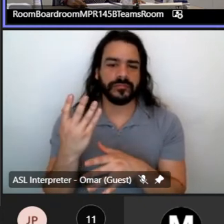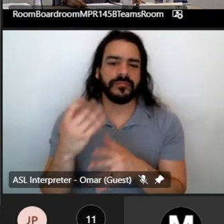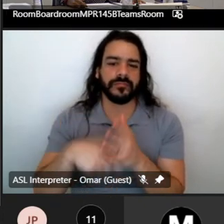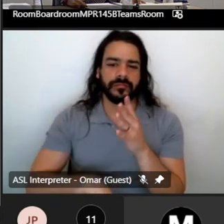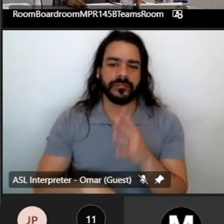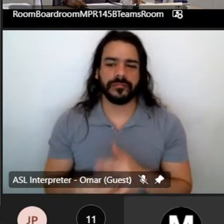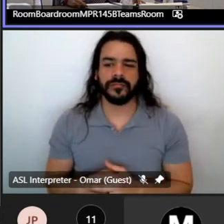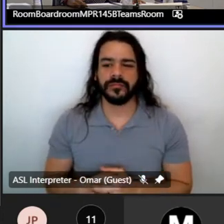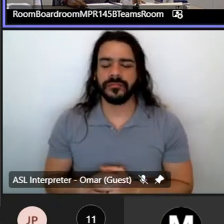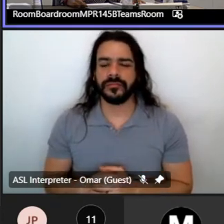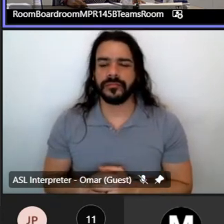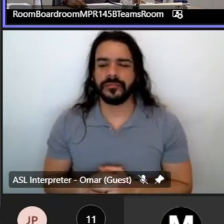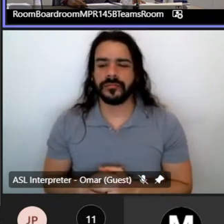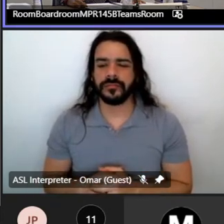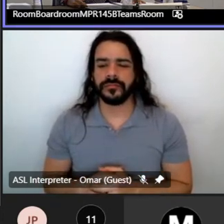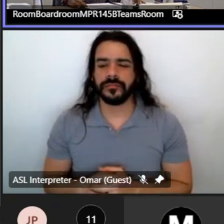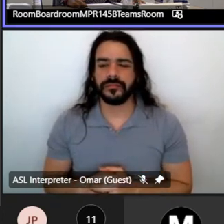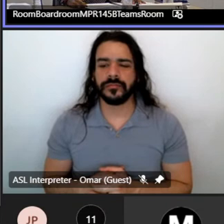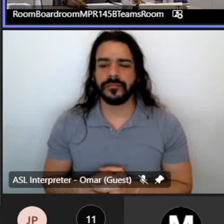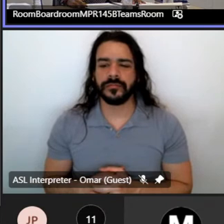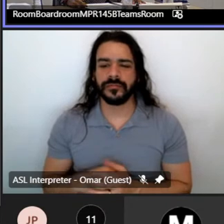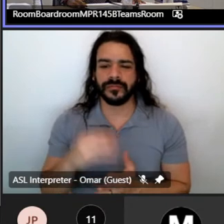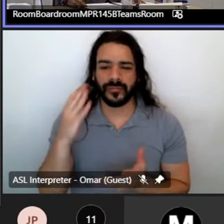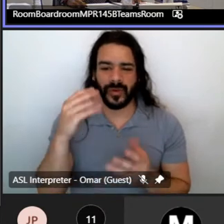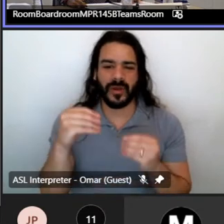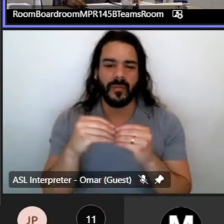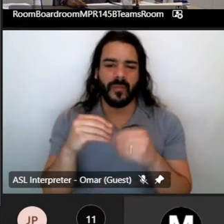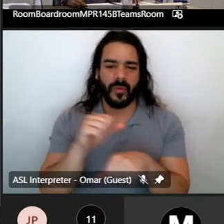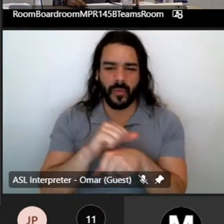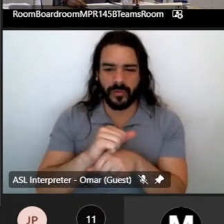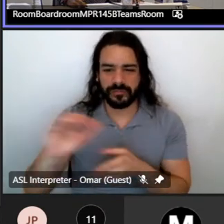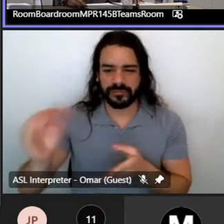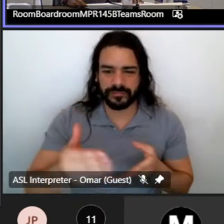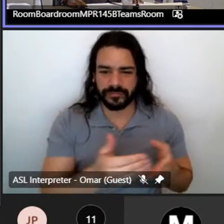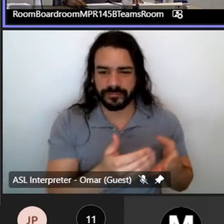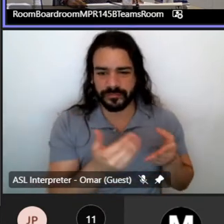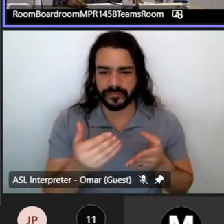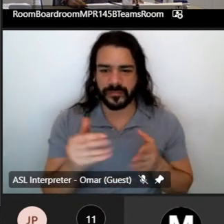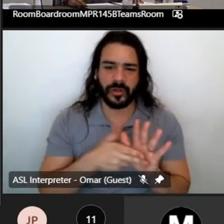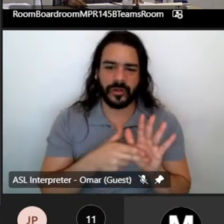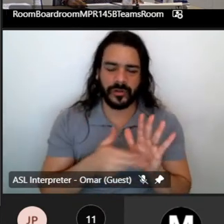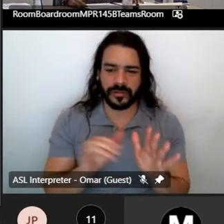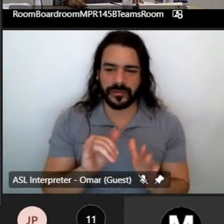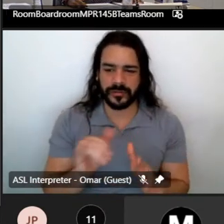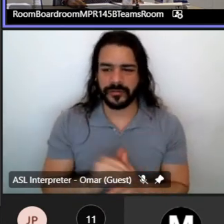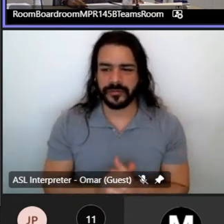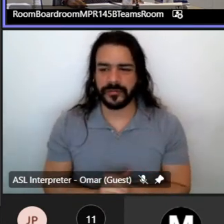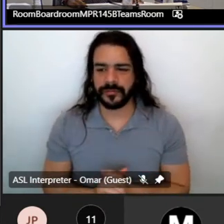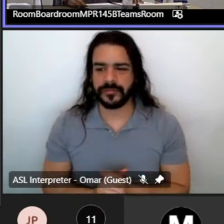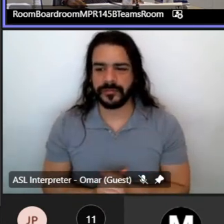mostly applied to labor and contract inflation at the same time